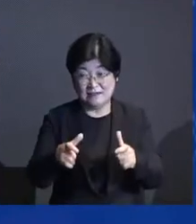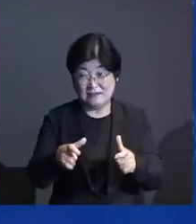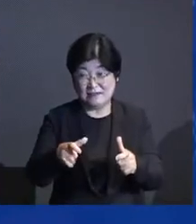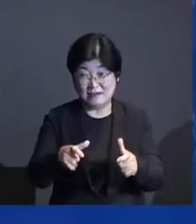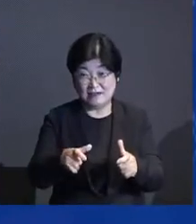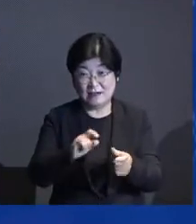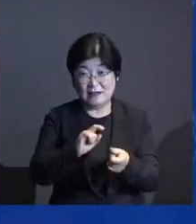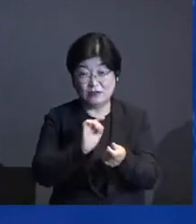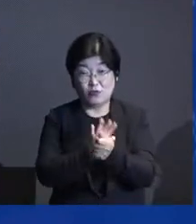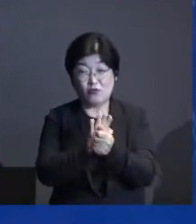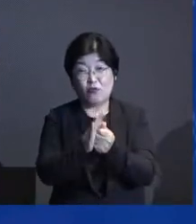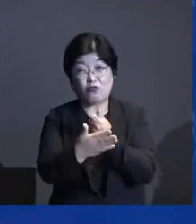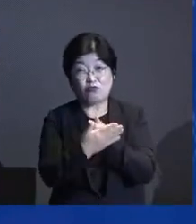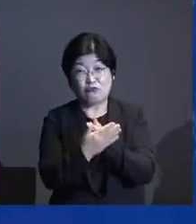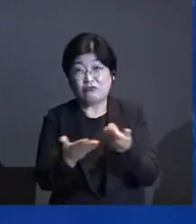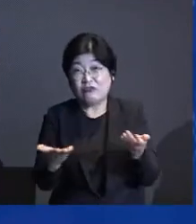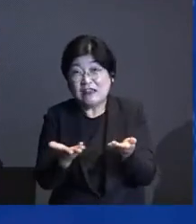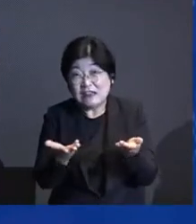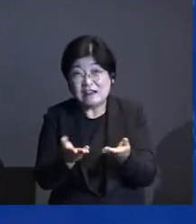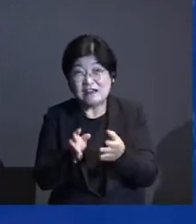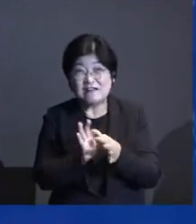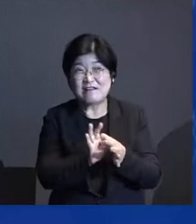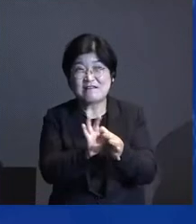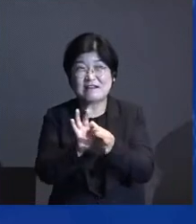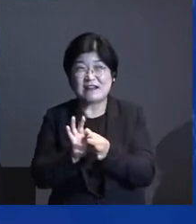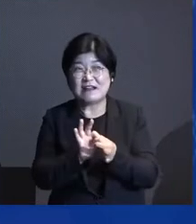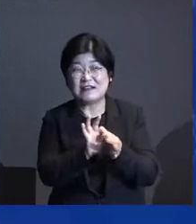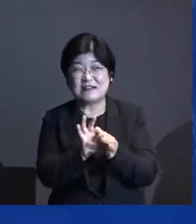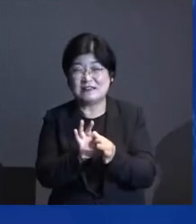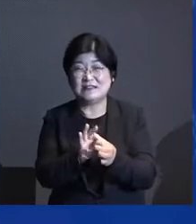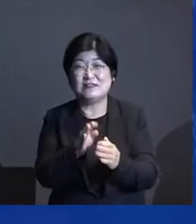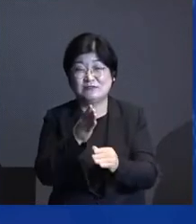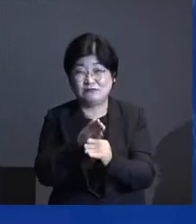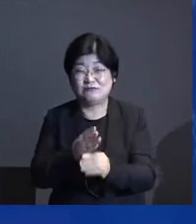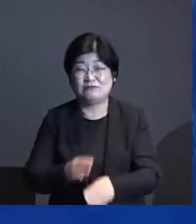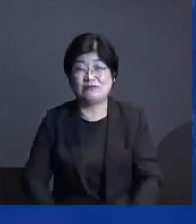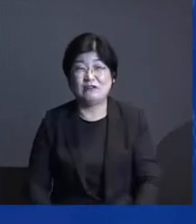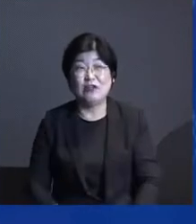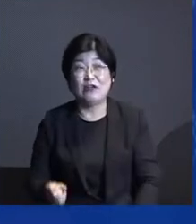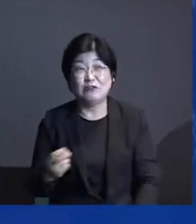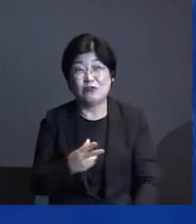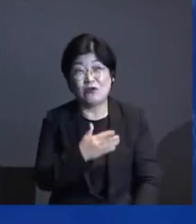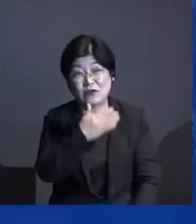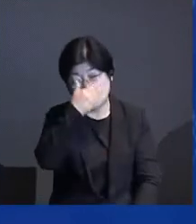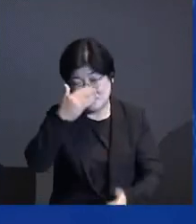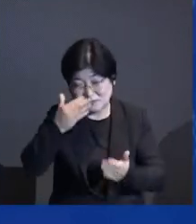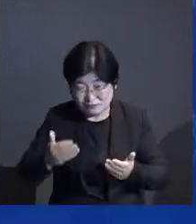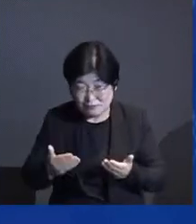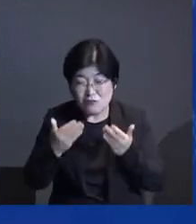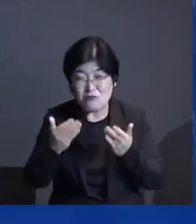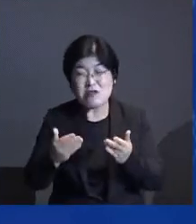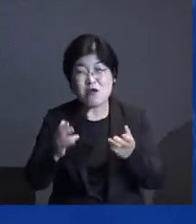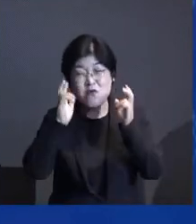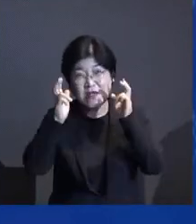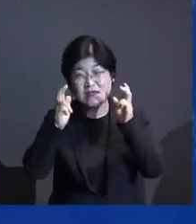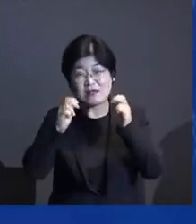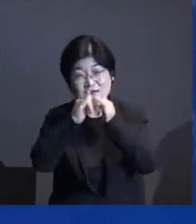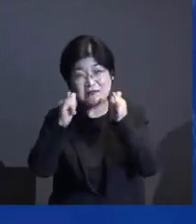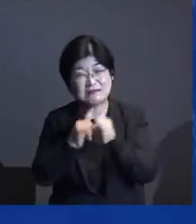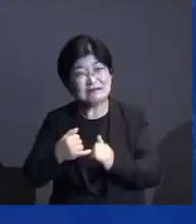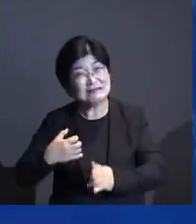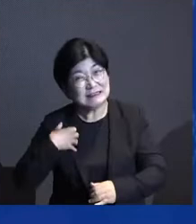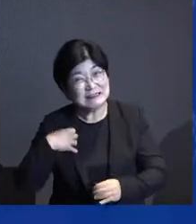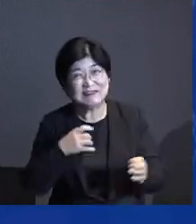and corporate social responsibility. So she has extensive experience in projects in Europe. And